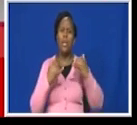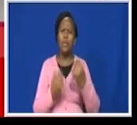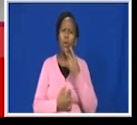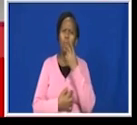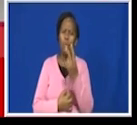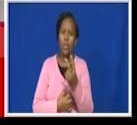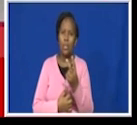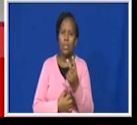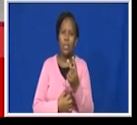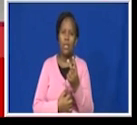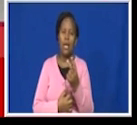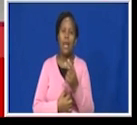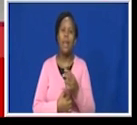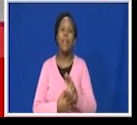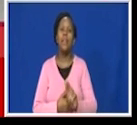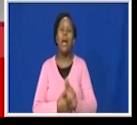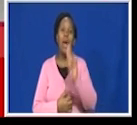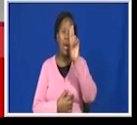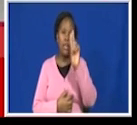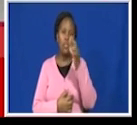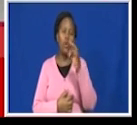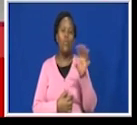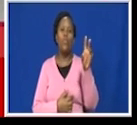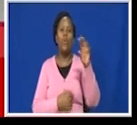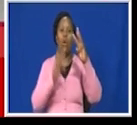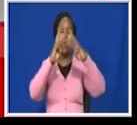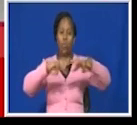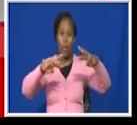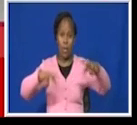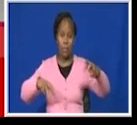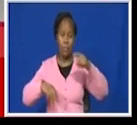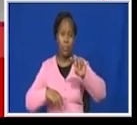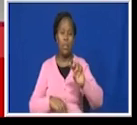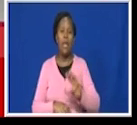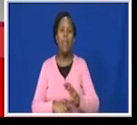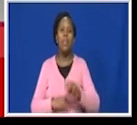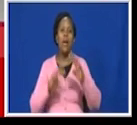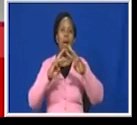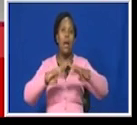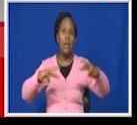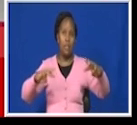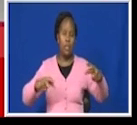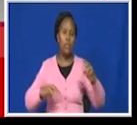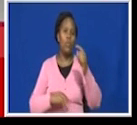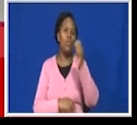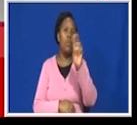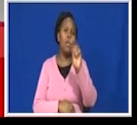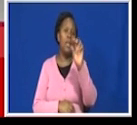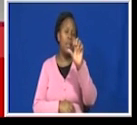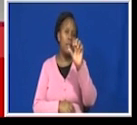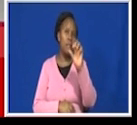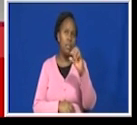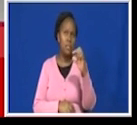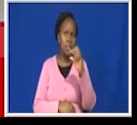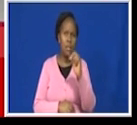looking at the height of the wave itself, that is the height of the dome and the height of the trough, those ones